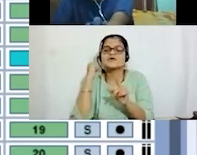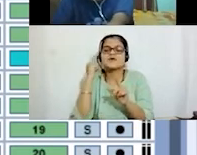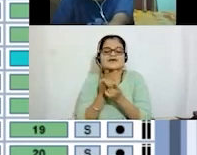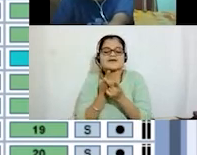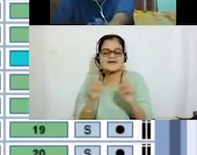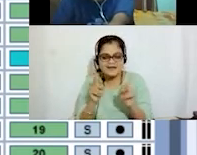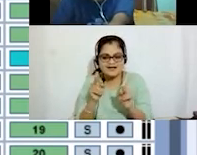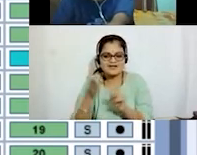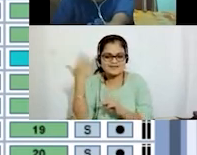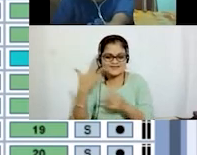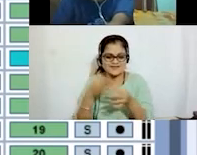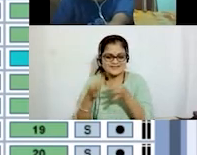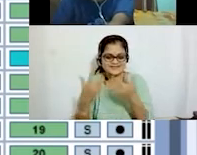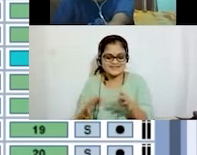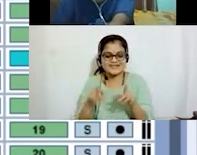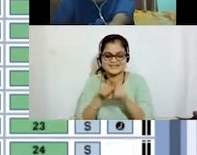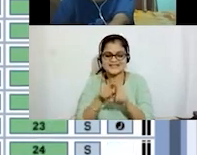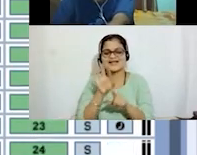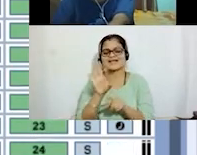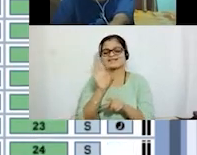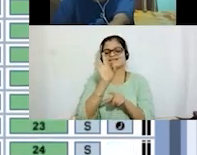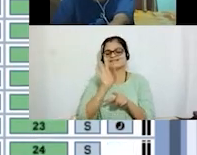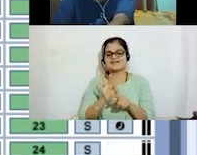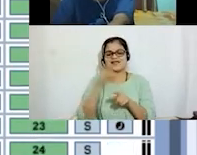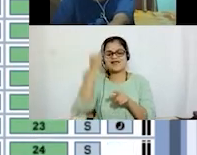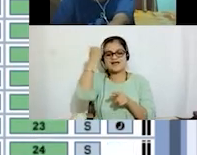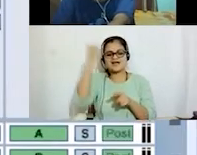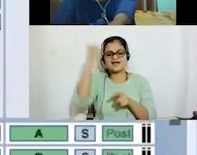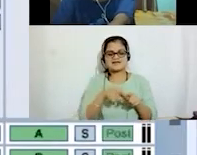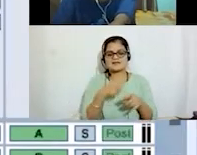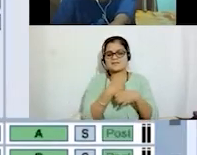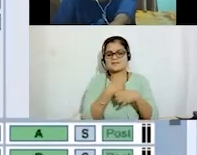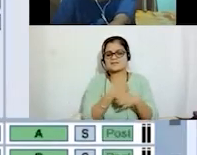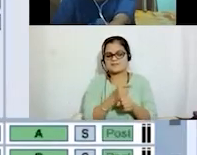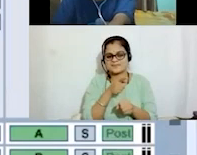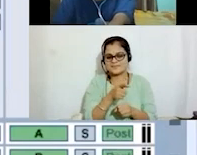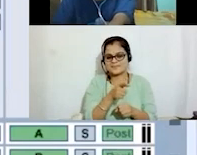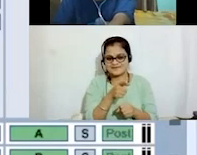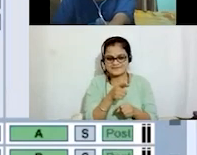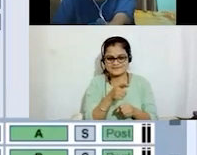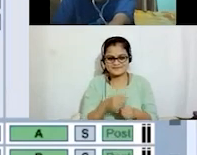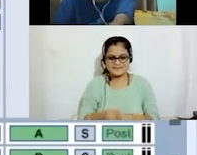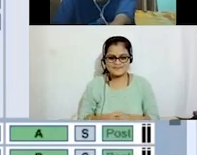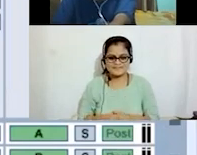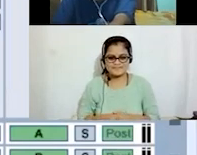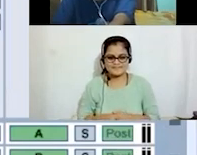I basically used that as an idea and made okay, sorry.